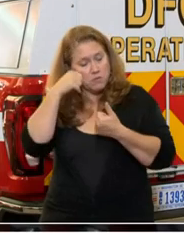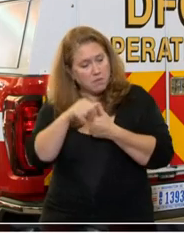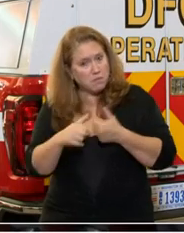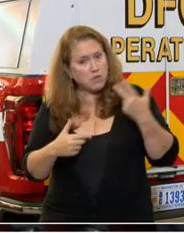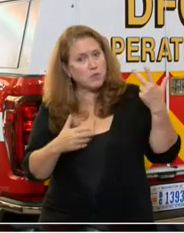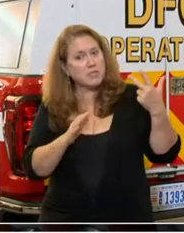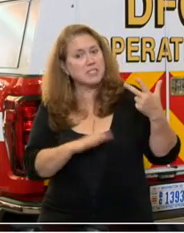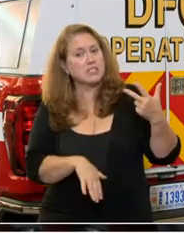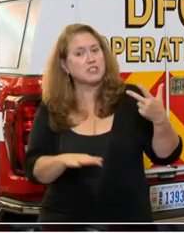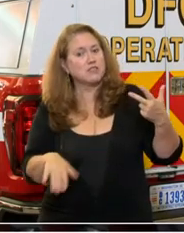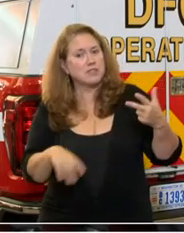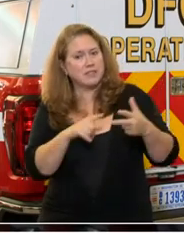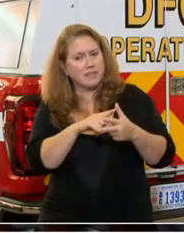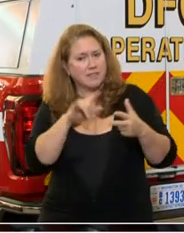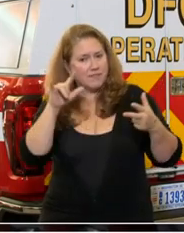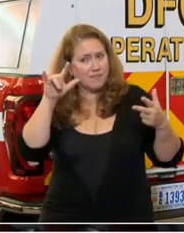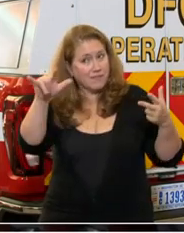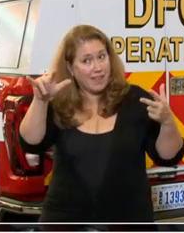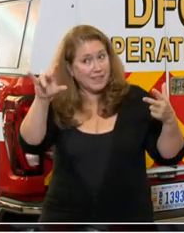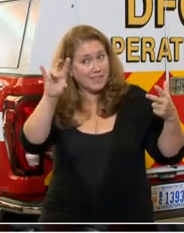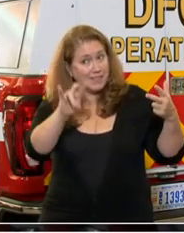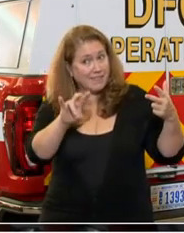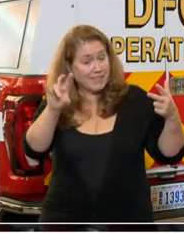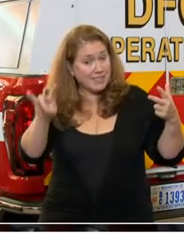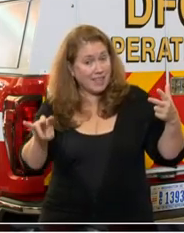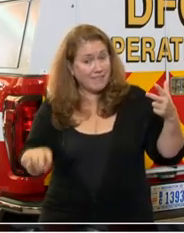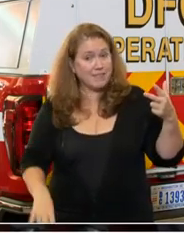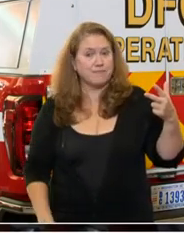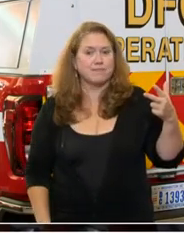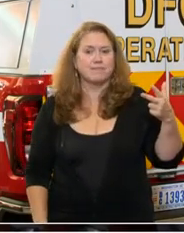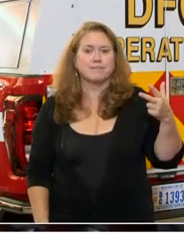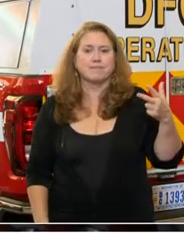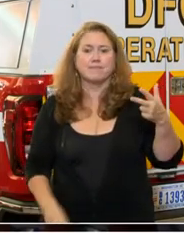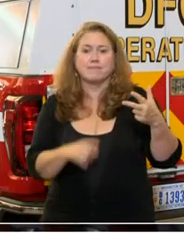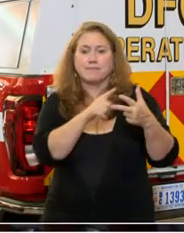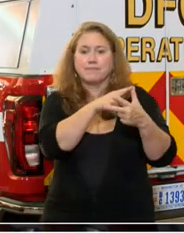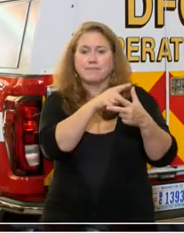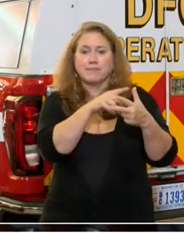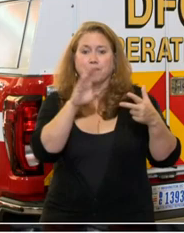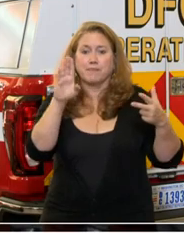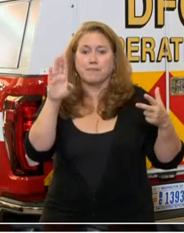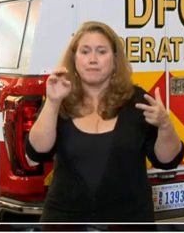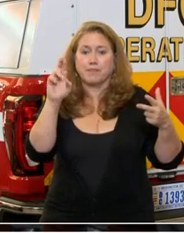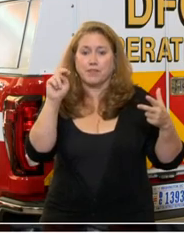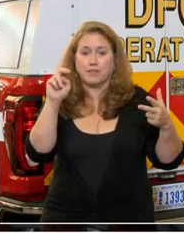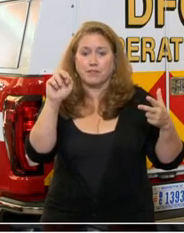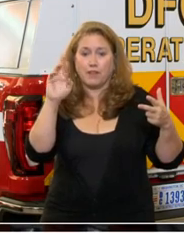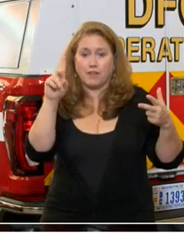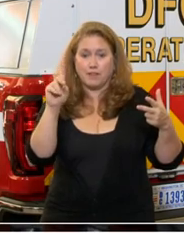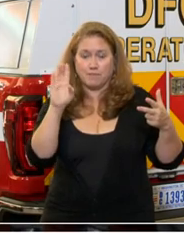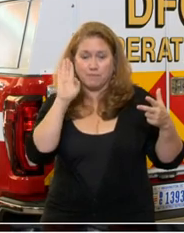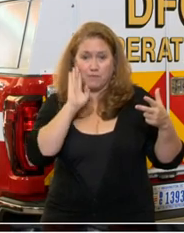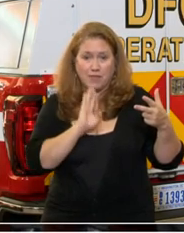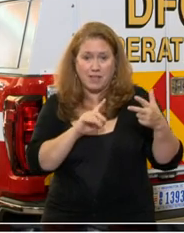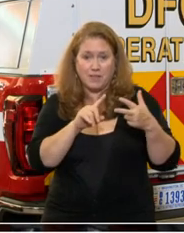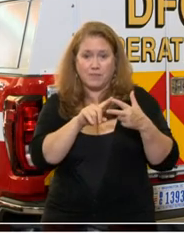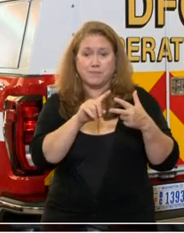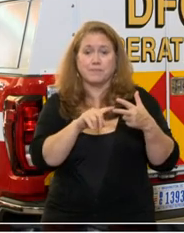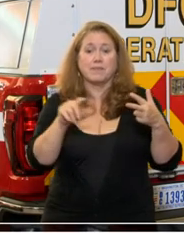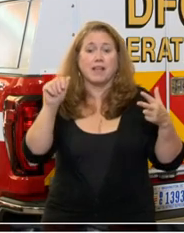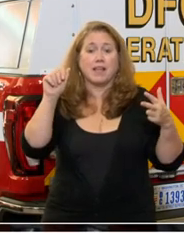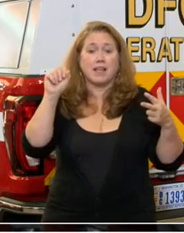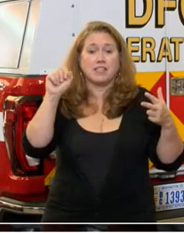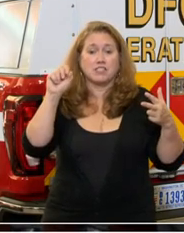Flight 77, Bernard Brown, Asia Cotton, and Rodney